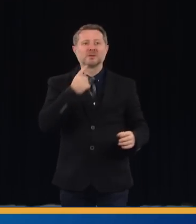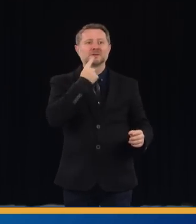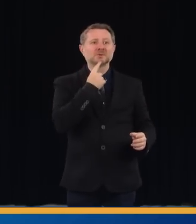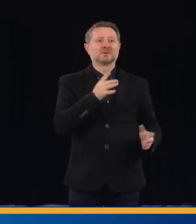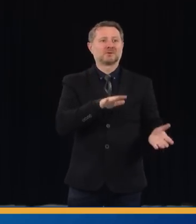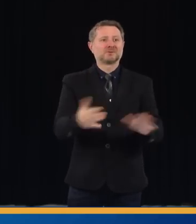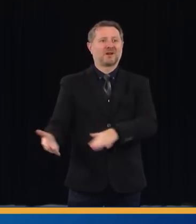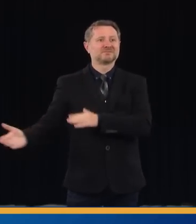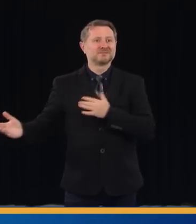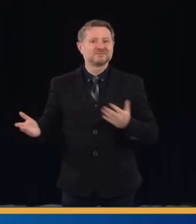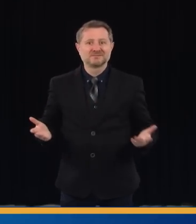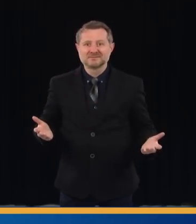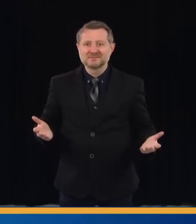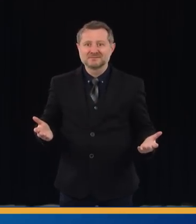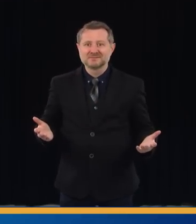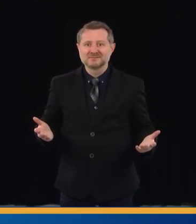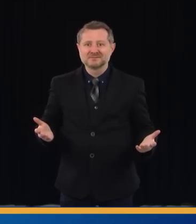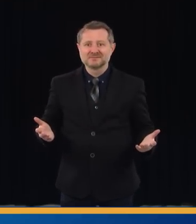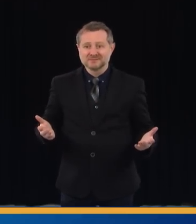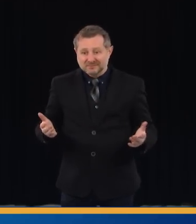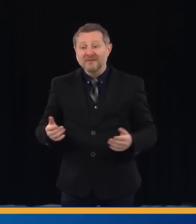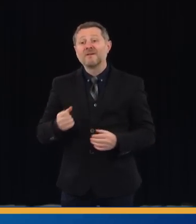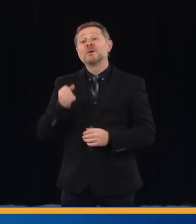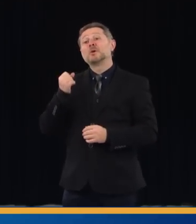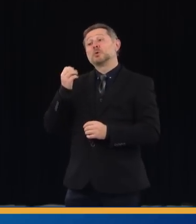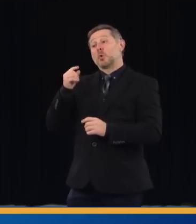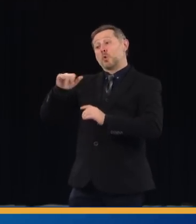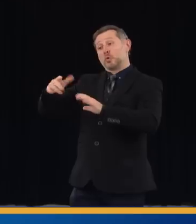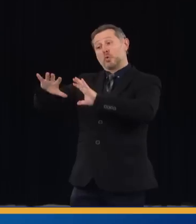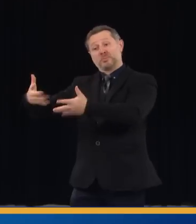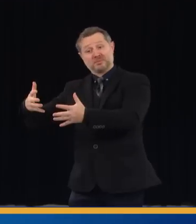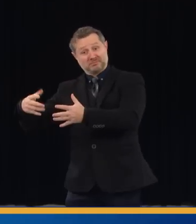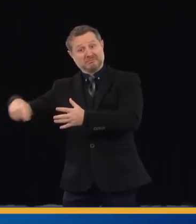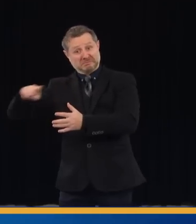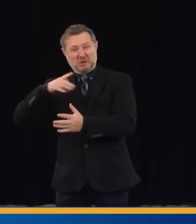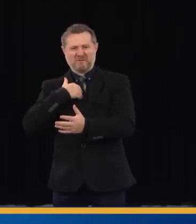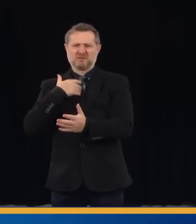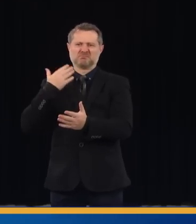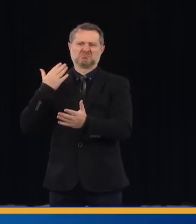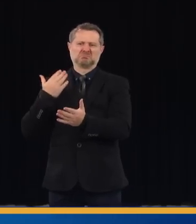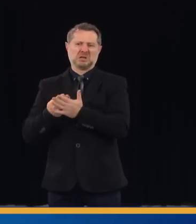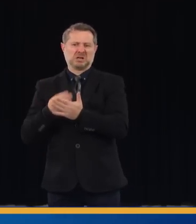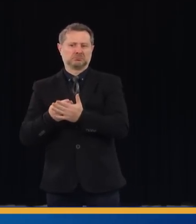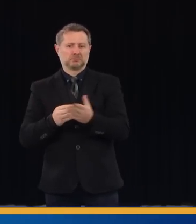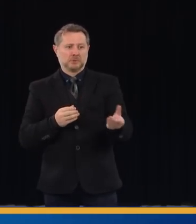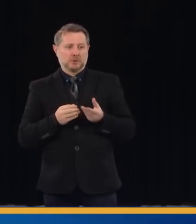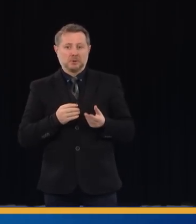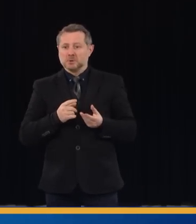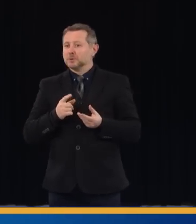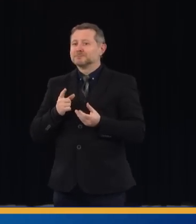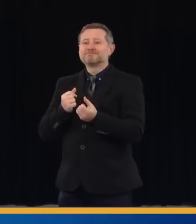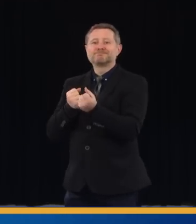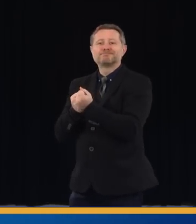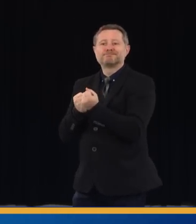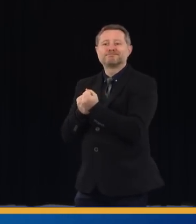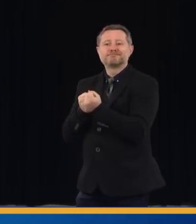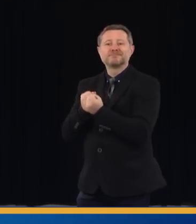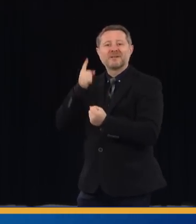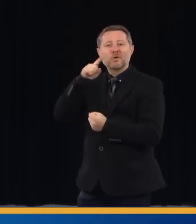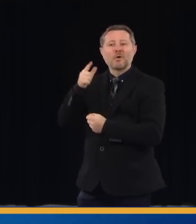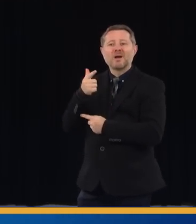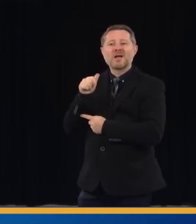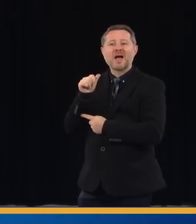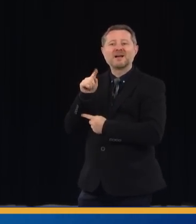a group that is funded by the Gates Foundation, thank you very much, Bill Gates,